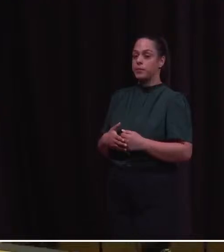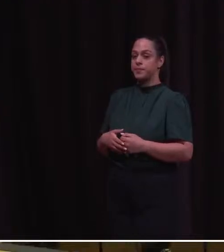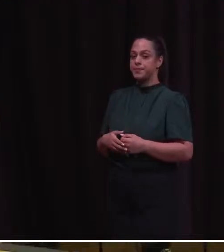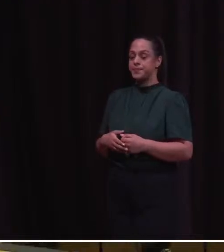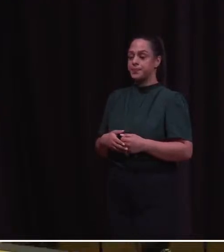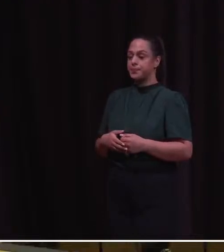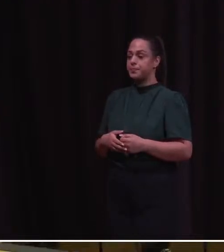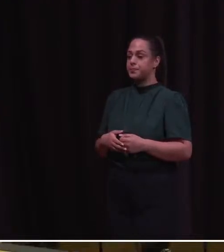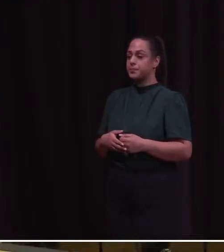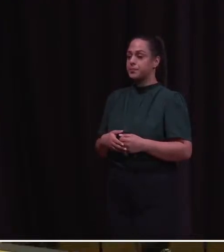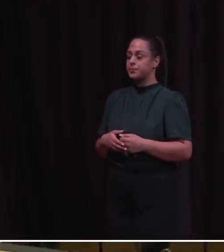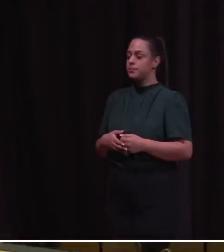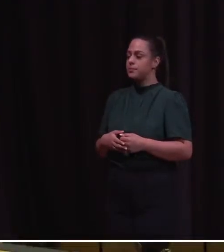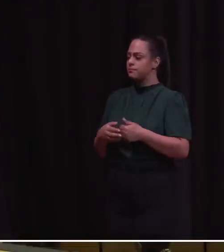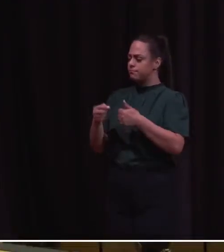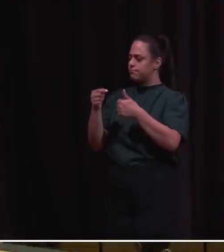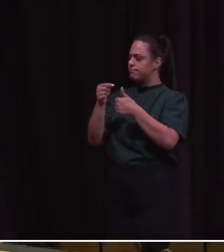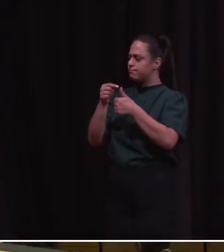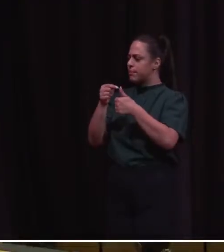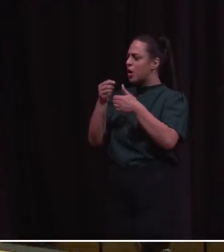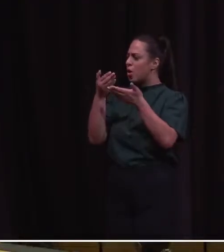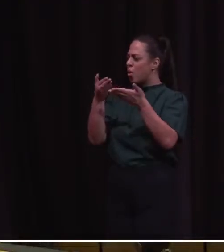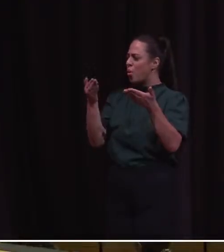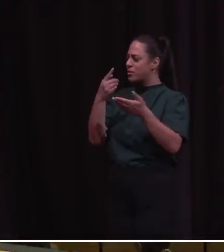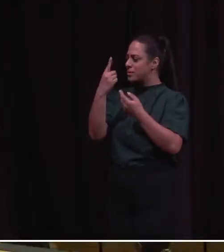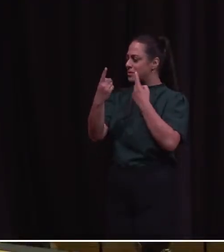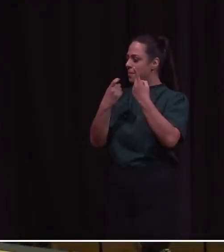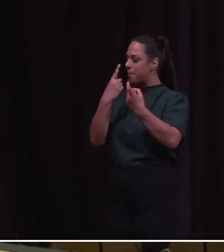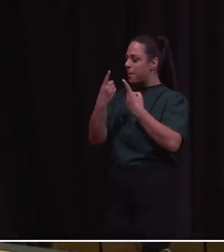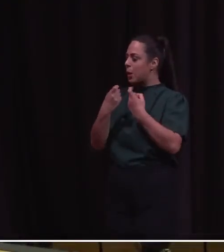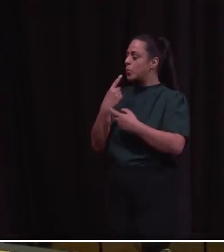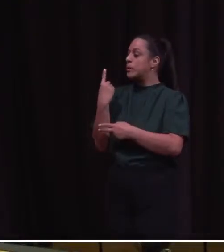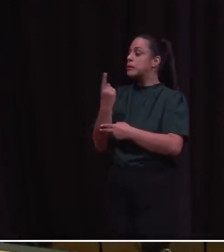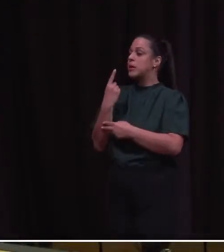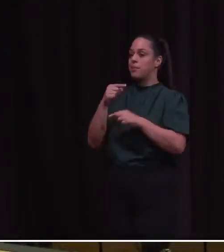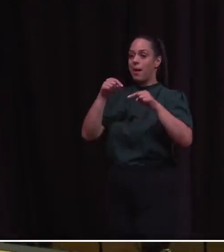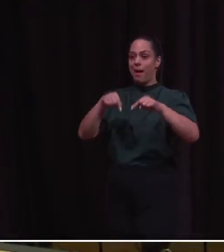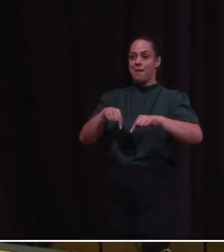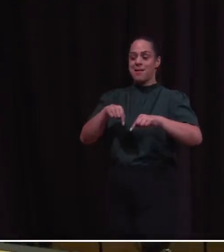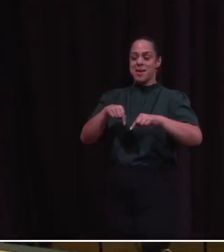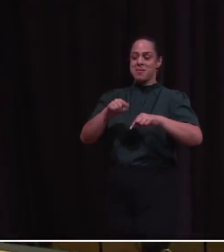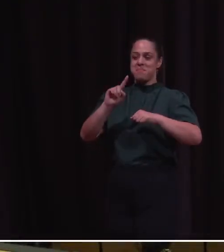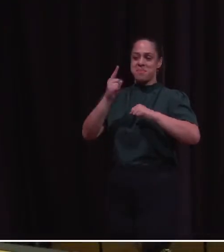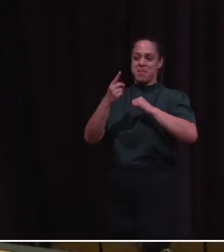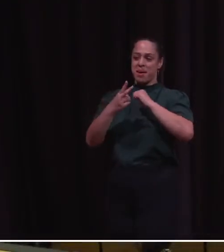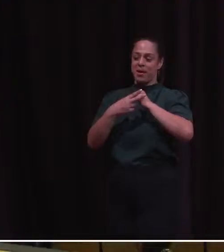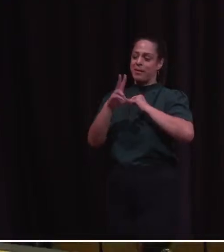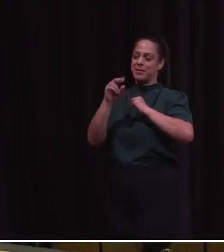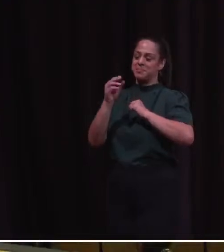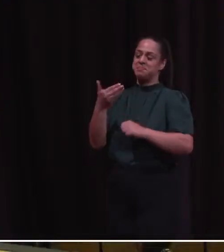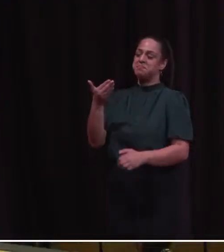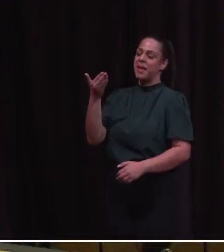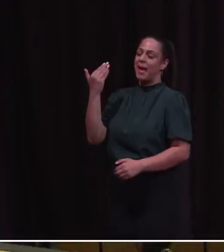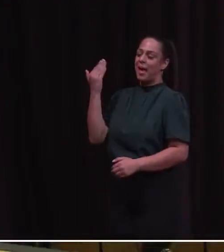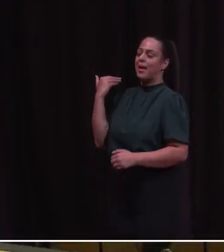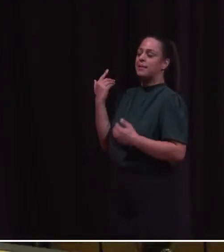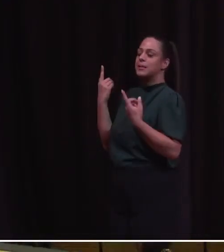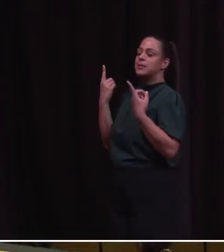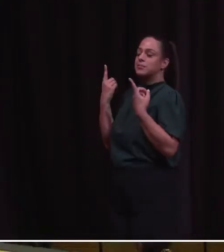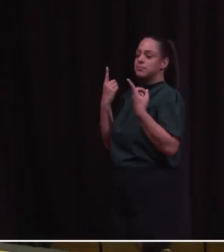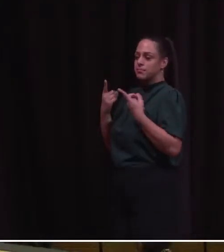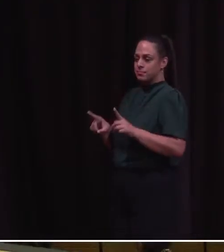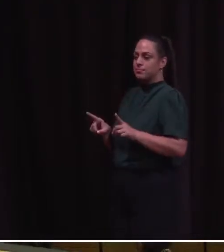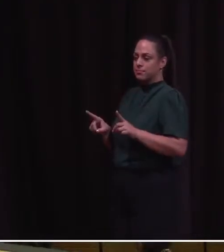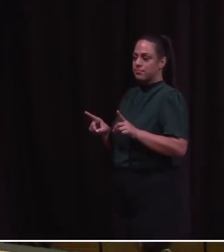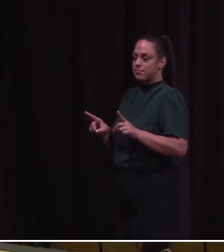ask me, and it's not only here, people have asked me such questions, even in